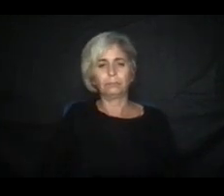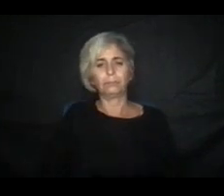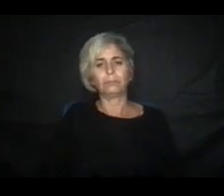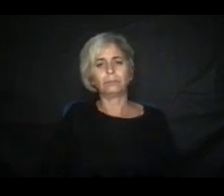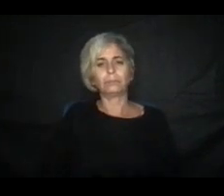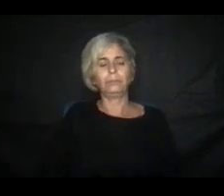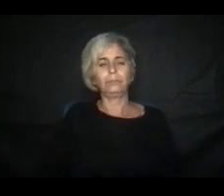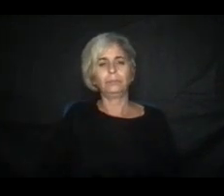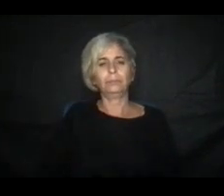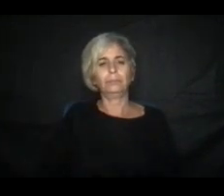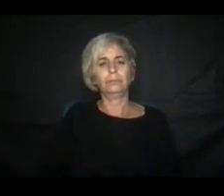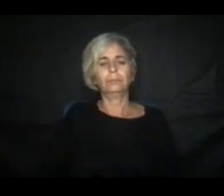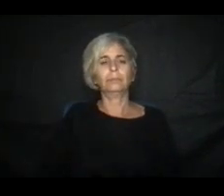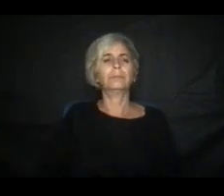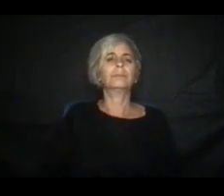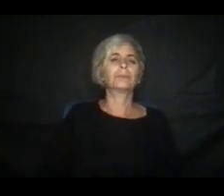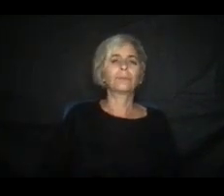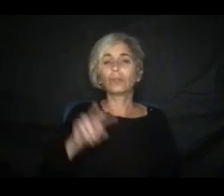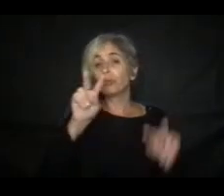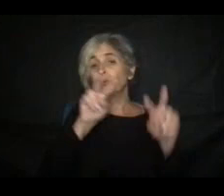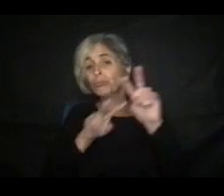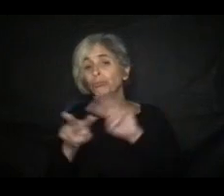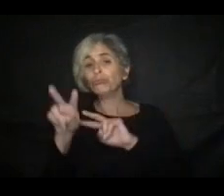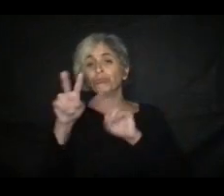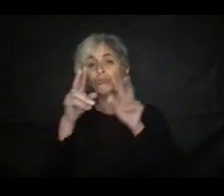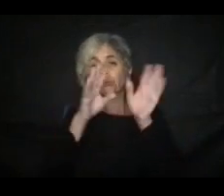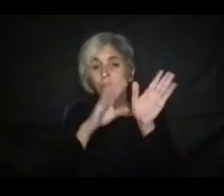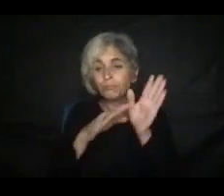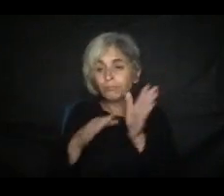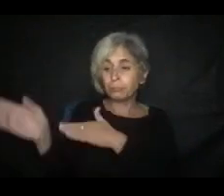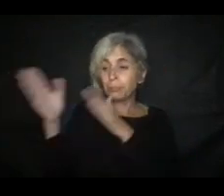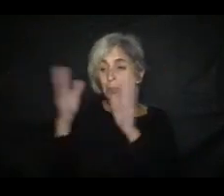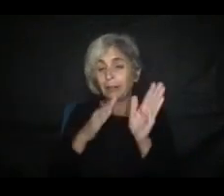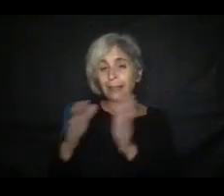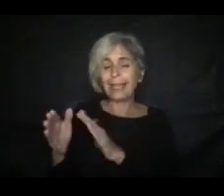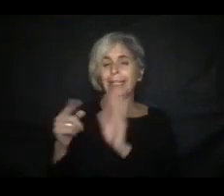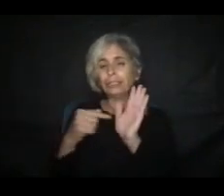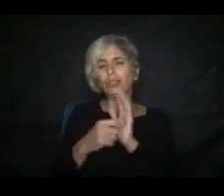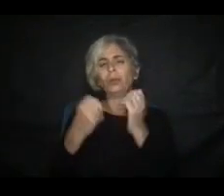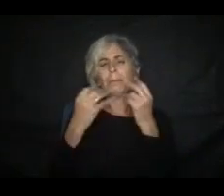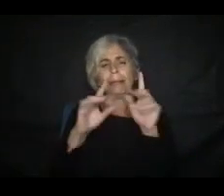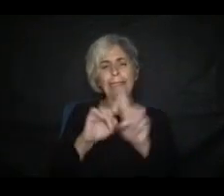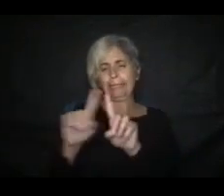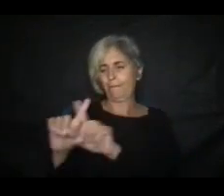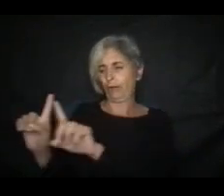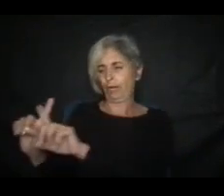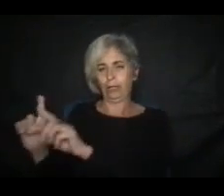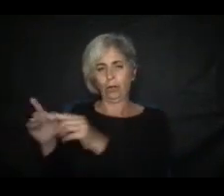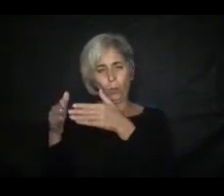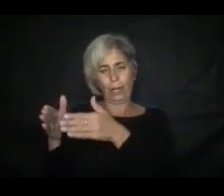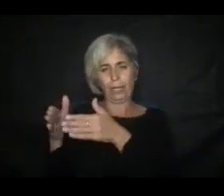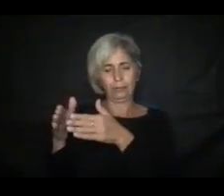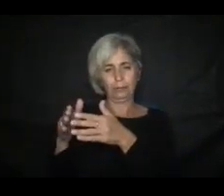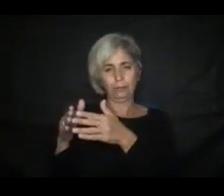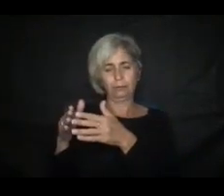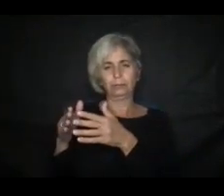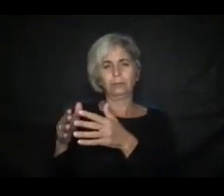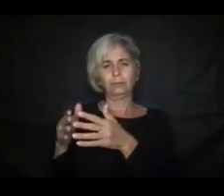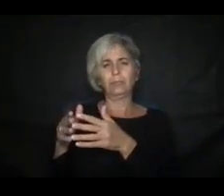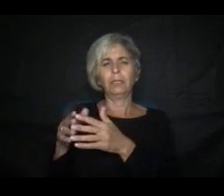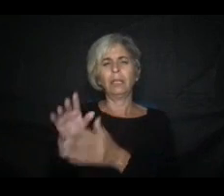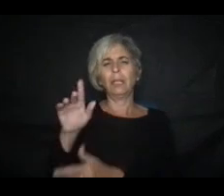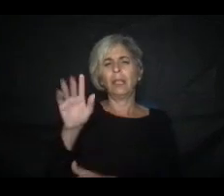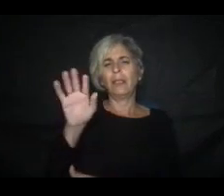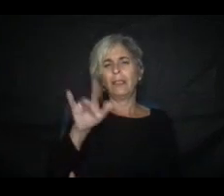So as you make your way through this plan, these projects are shown in a number of different ways. They are in a tabular